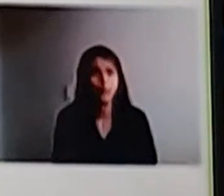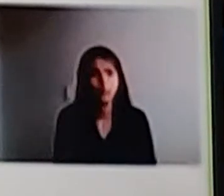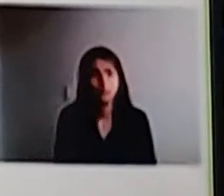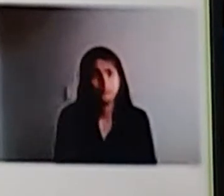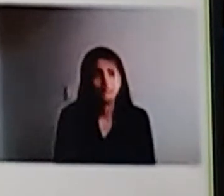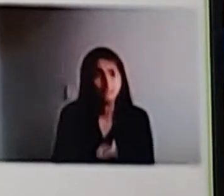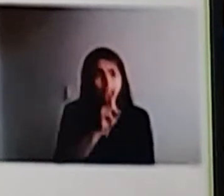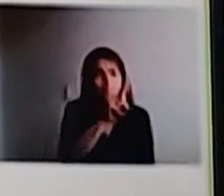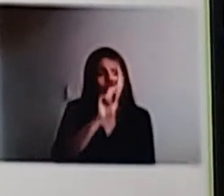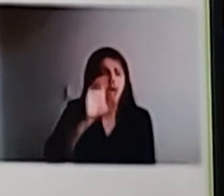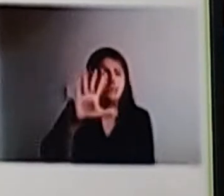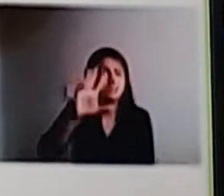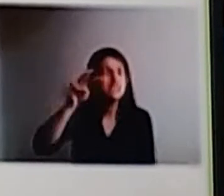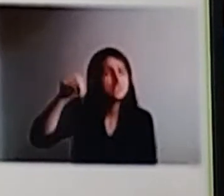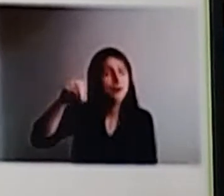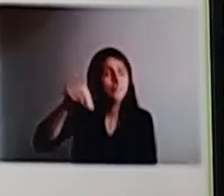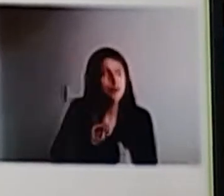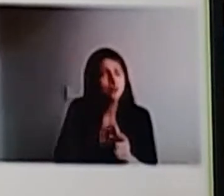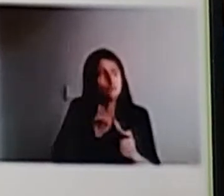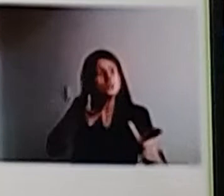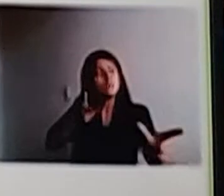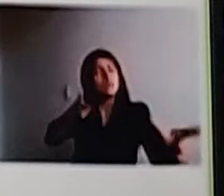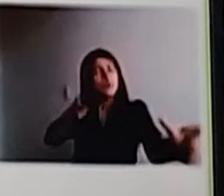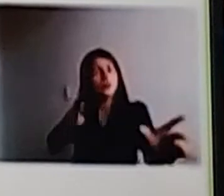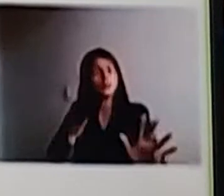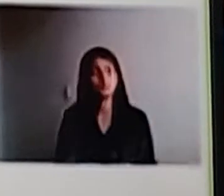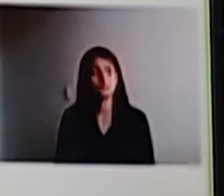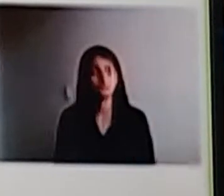than 1.8,